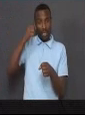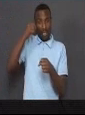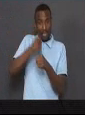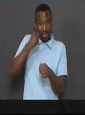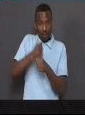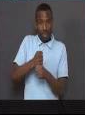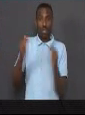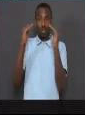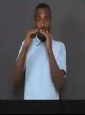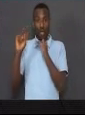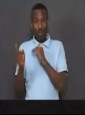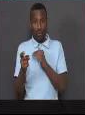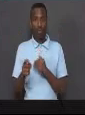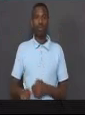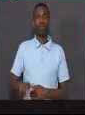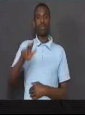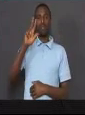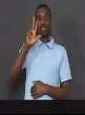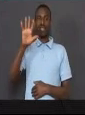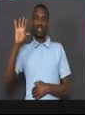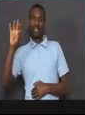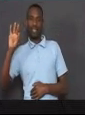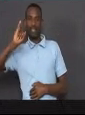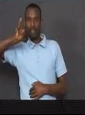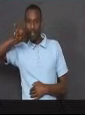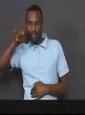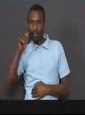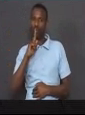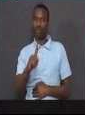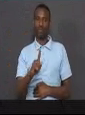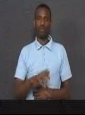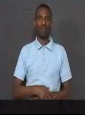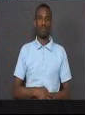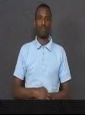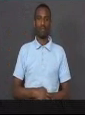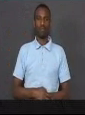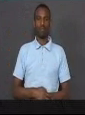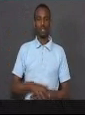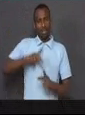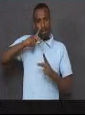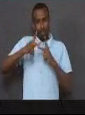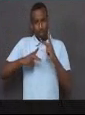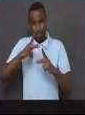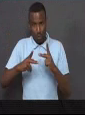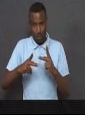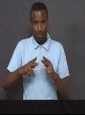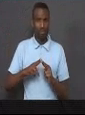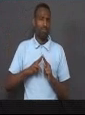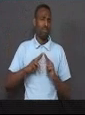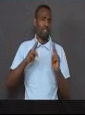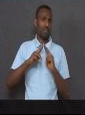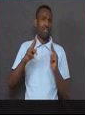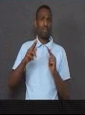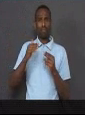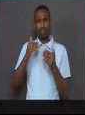Therefore, the work done is equal to 39 joules. The